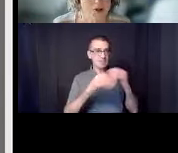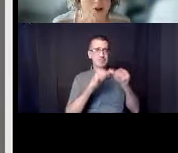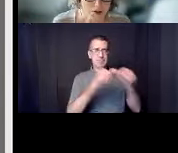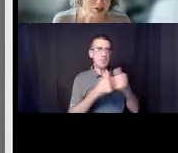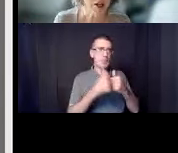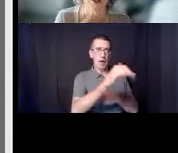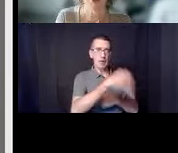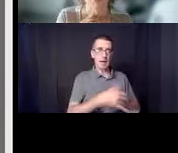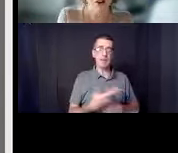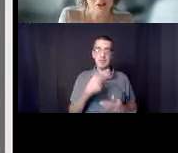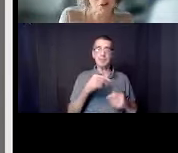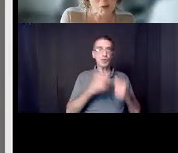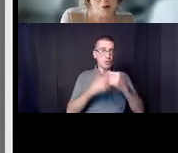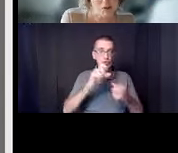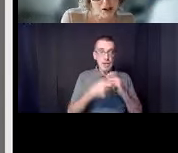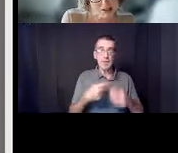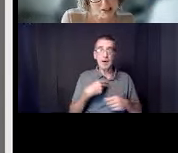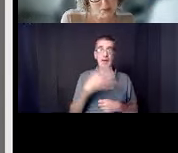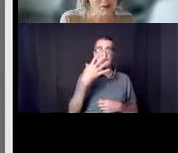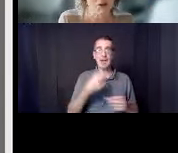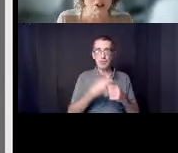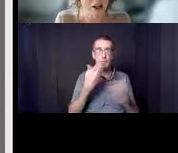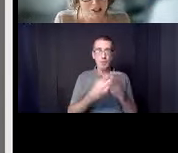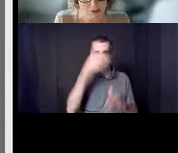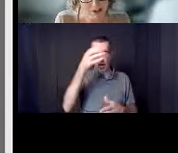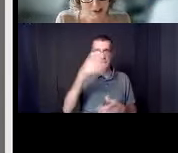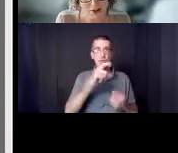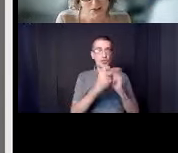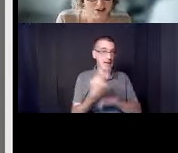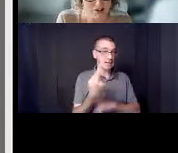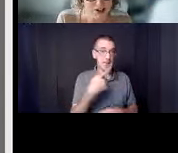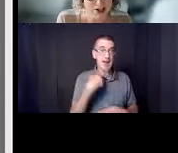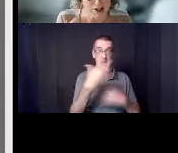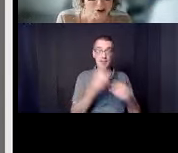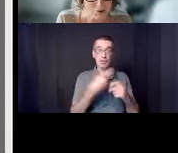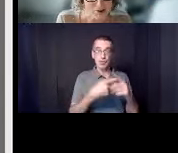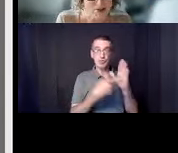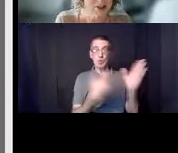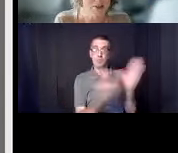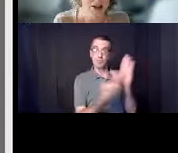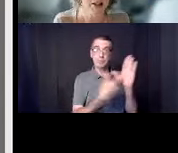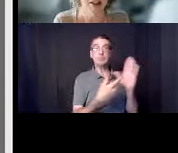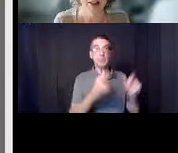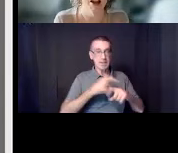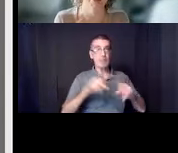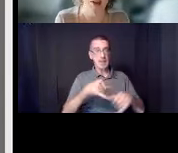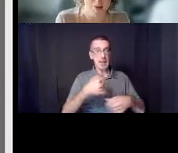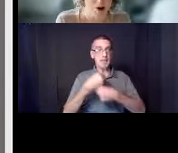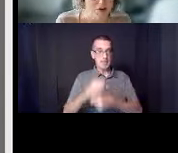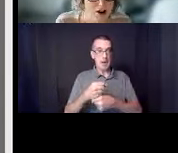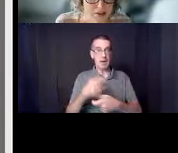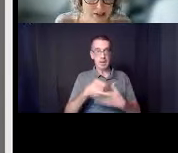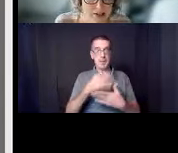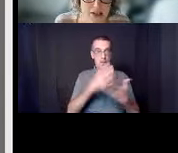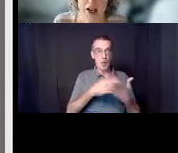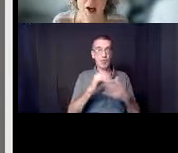that. Structural changes, you have 5 years for proof of concept. So if you change some things, you've got 5 years to kind of show the difference it makes, and then that becomes part